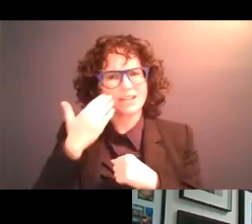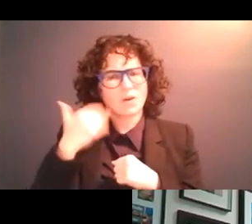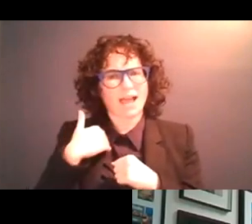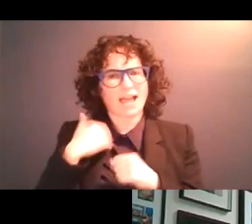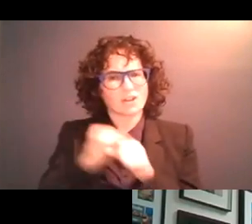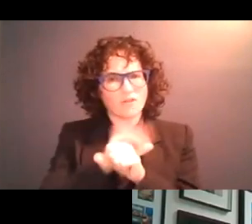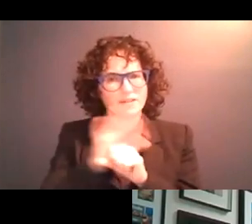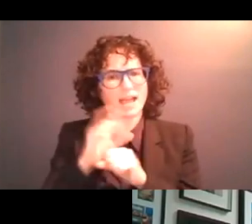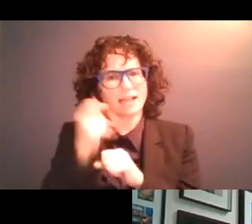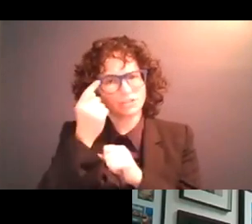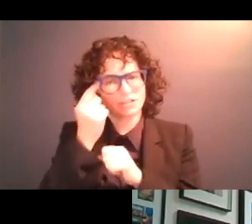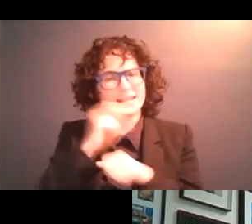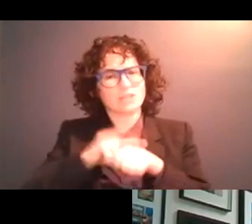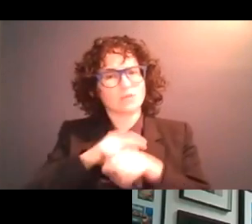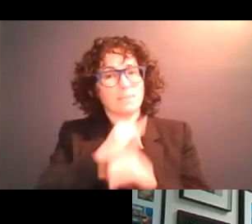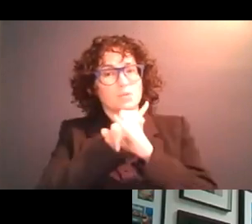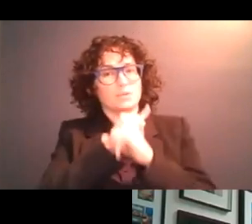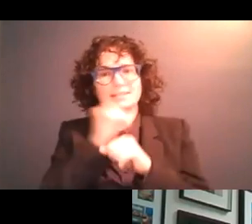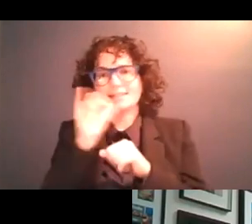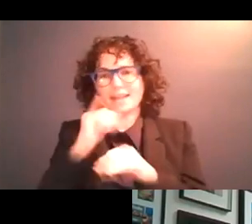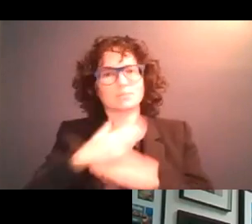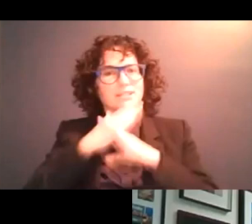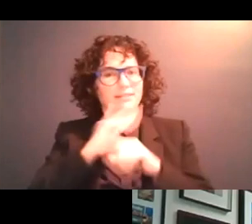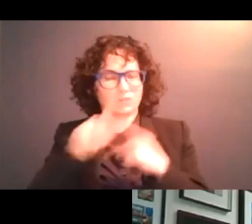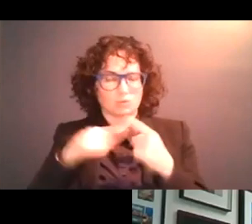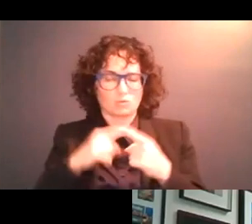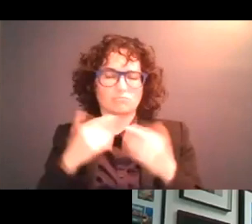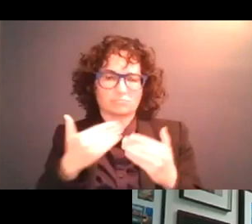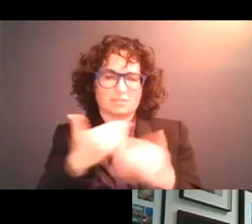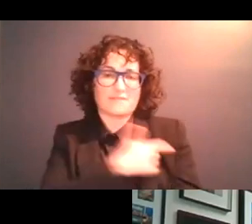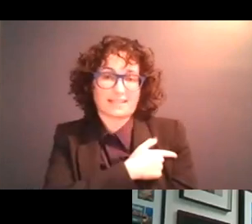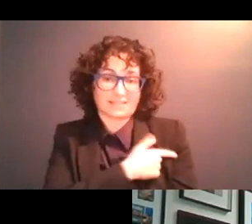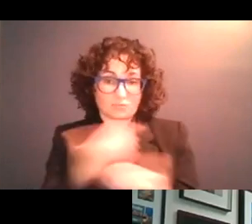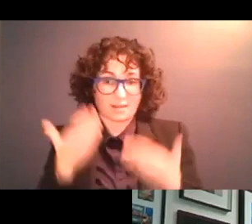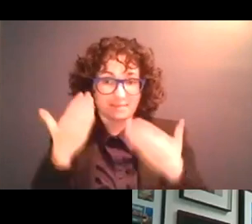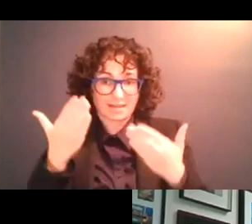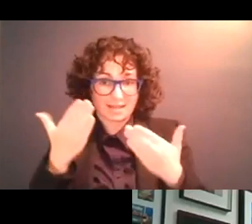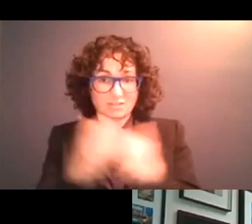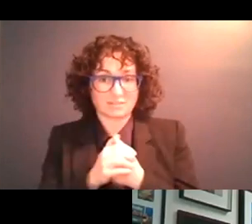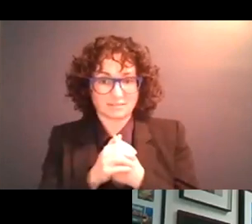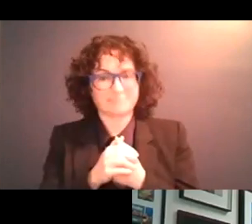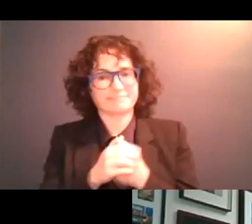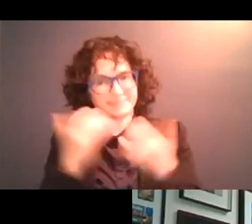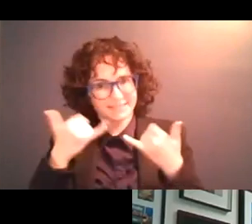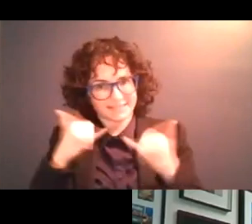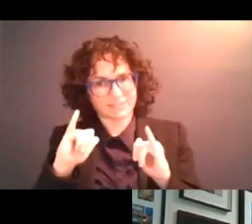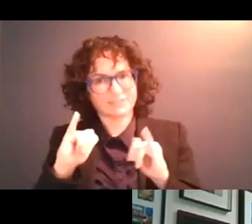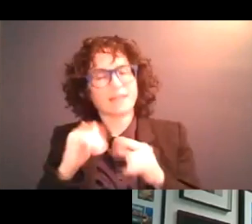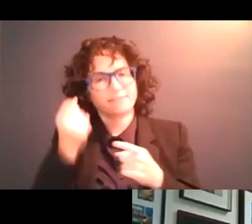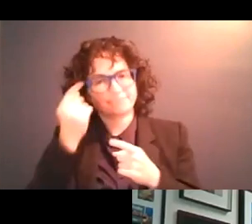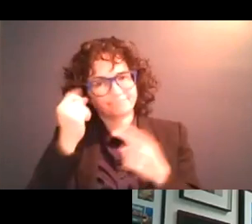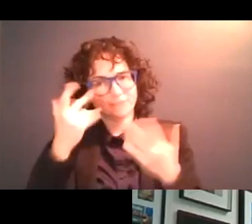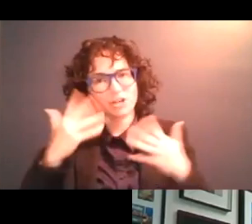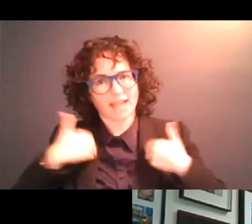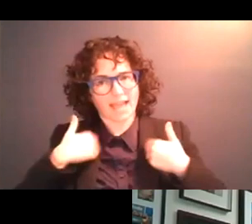natural immunization is not as protective as when you get the vaccine. So our recommendation is, even though you had